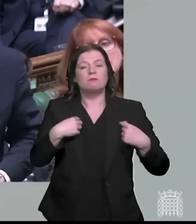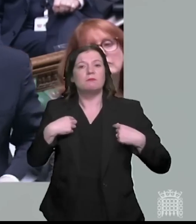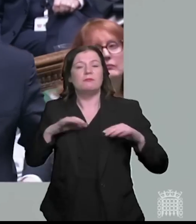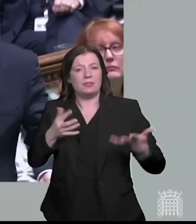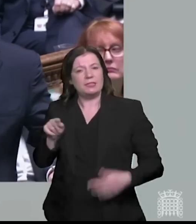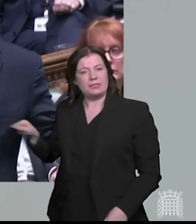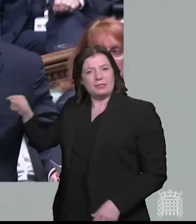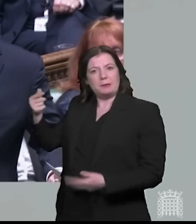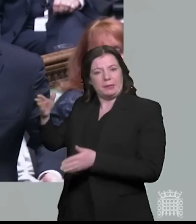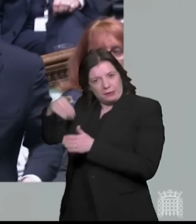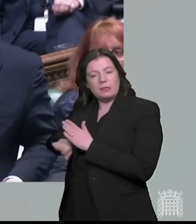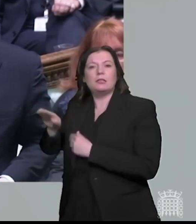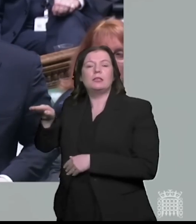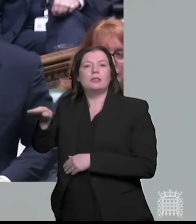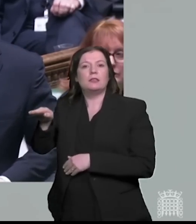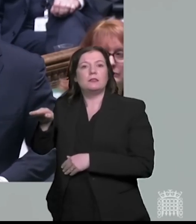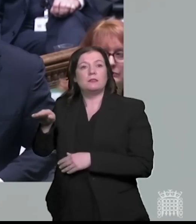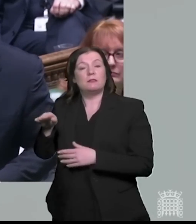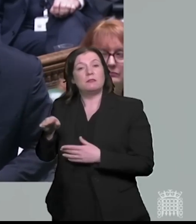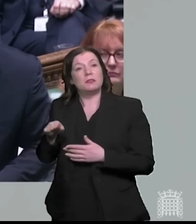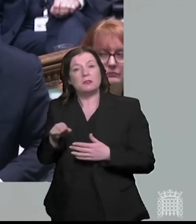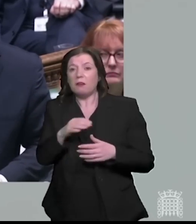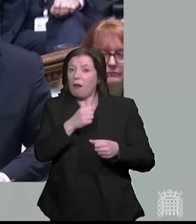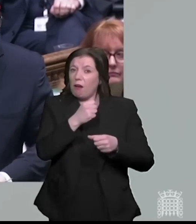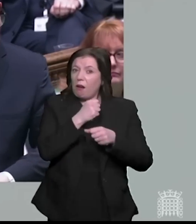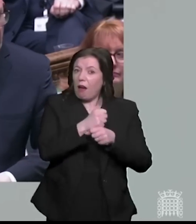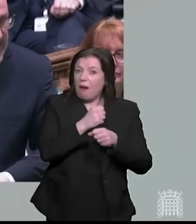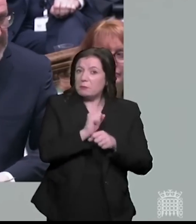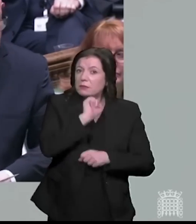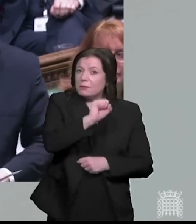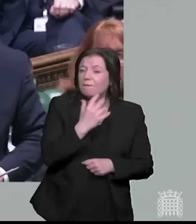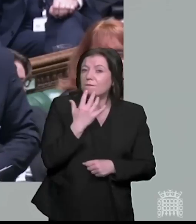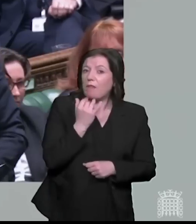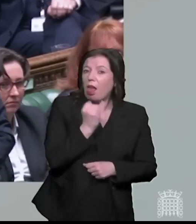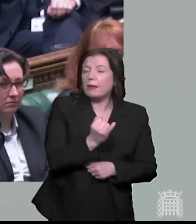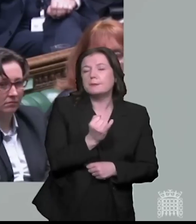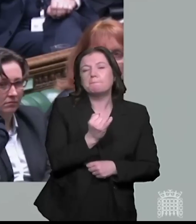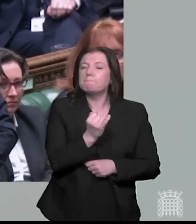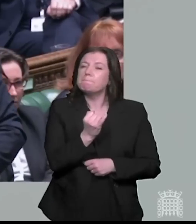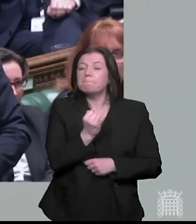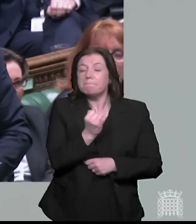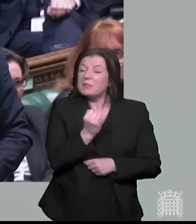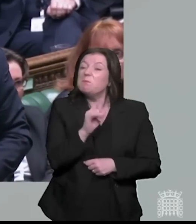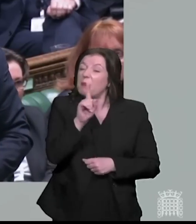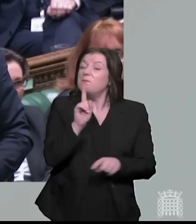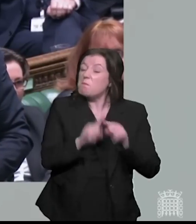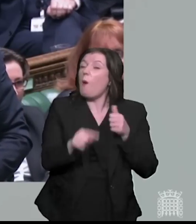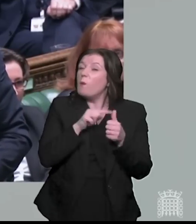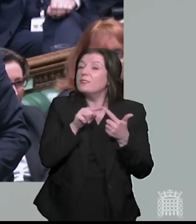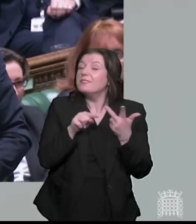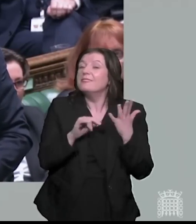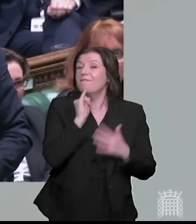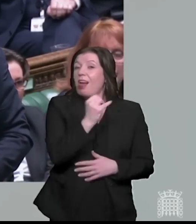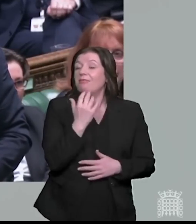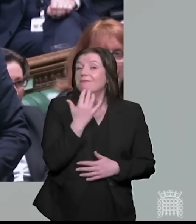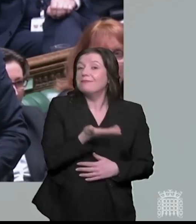to say that was not all the fault of the government, but many of the difficulties were, and many were caused by